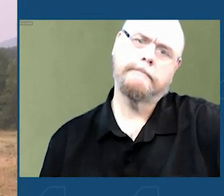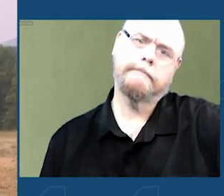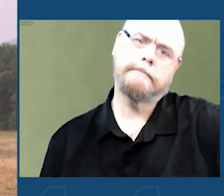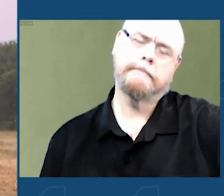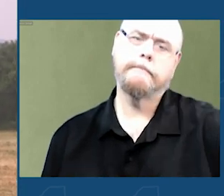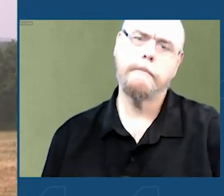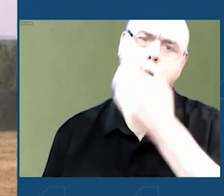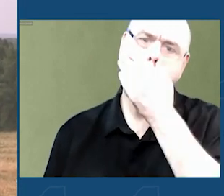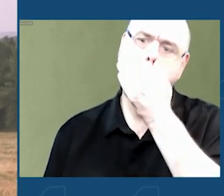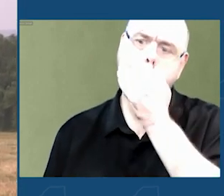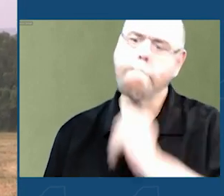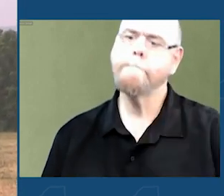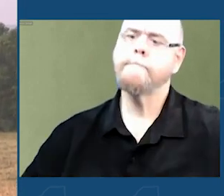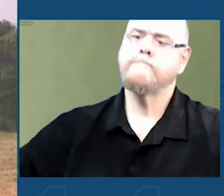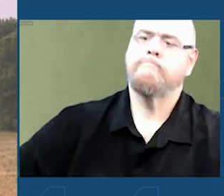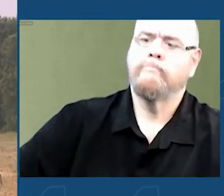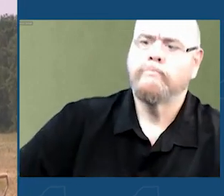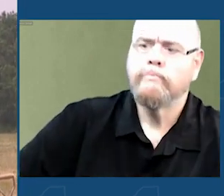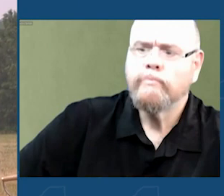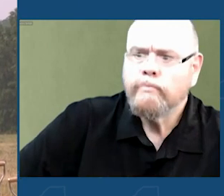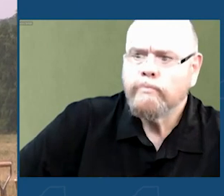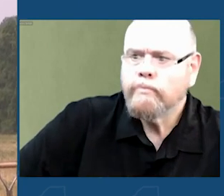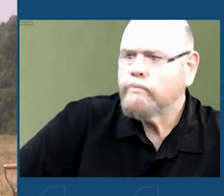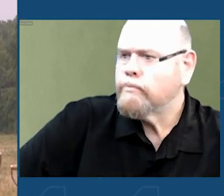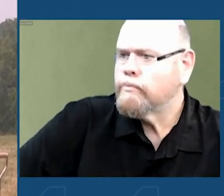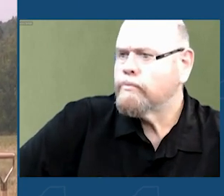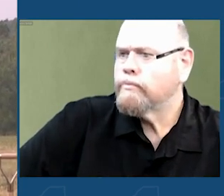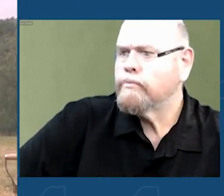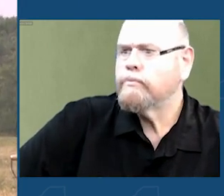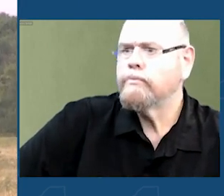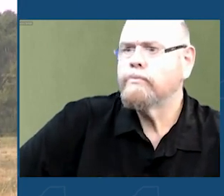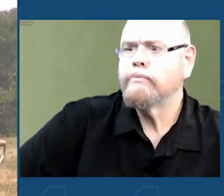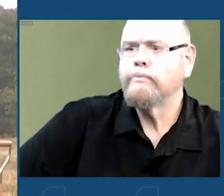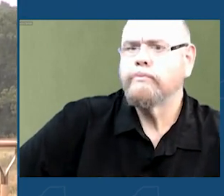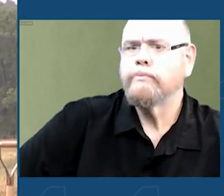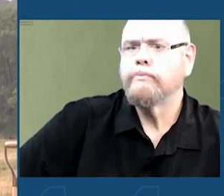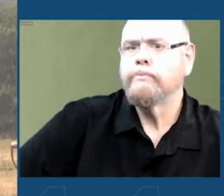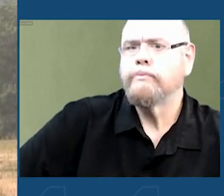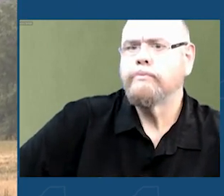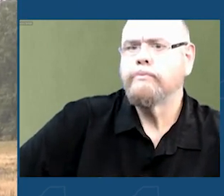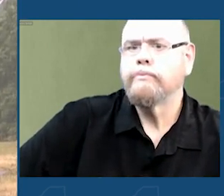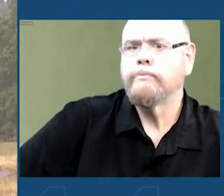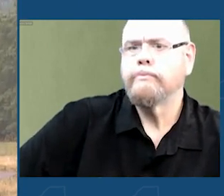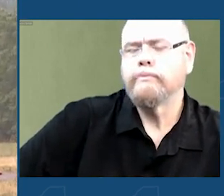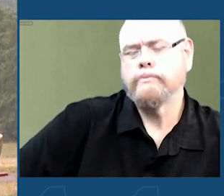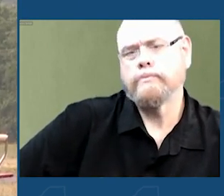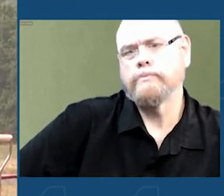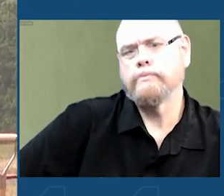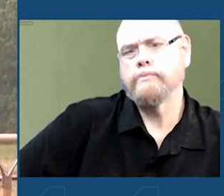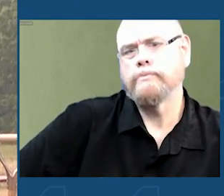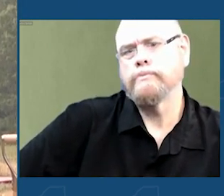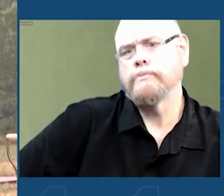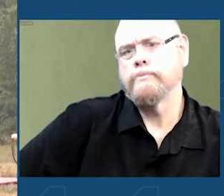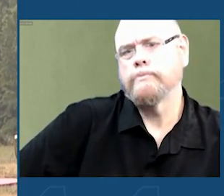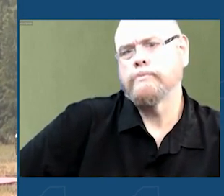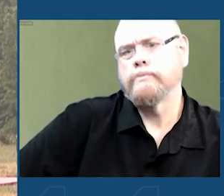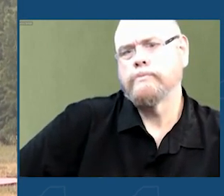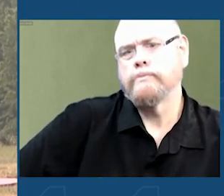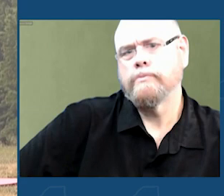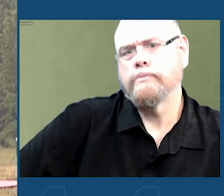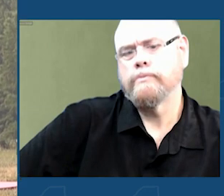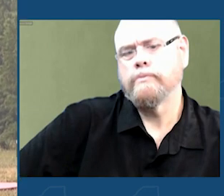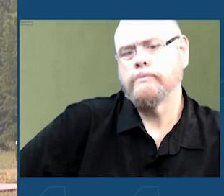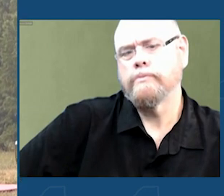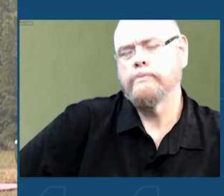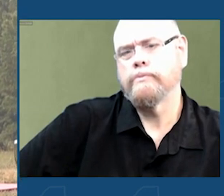Thank you, Governor, for those lovely words. And I'd love you to have every